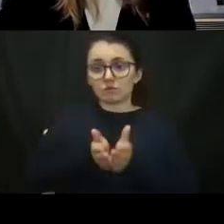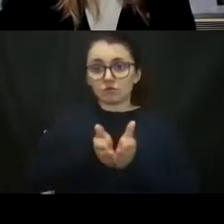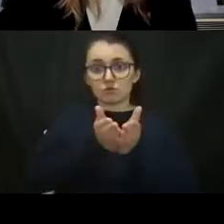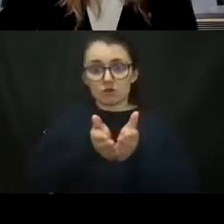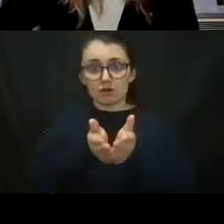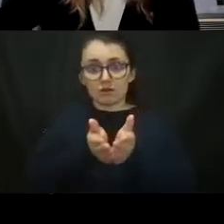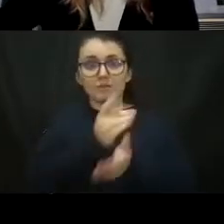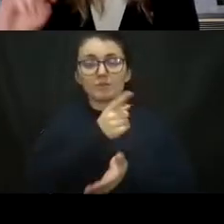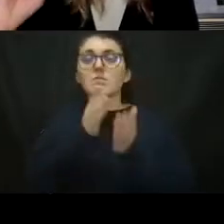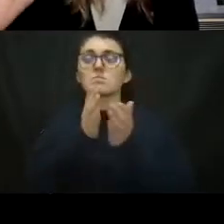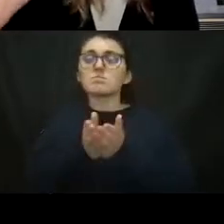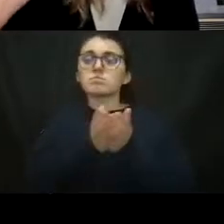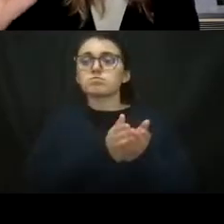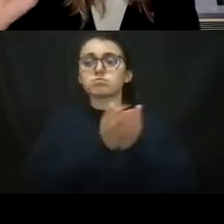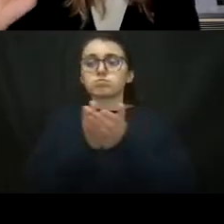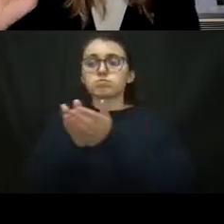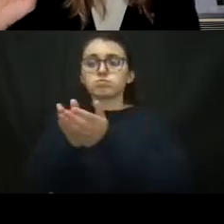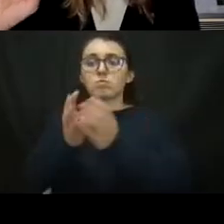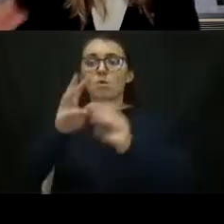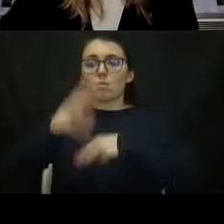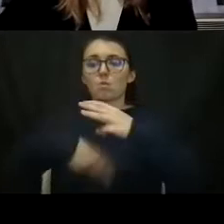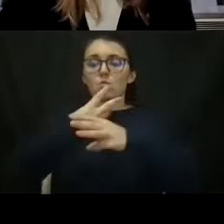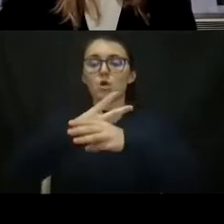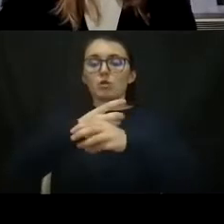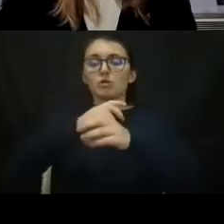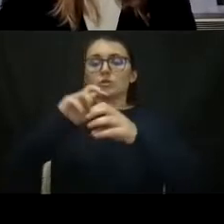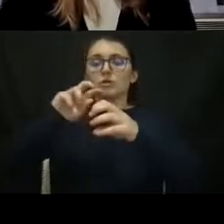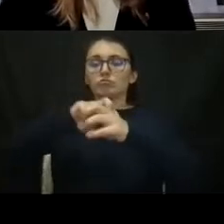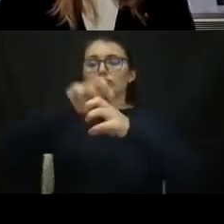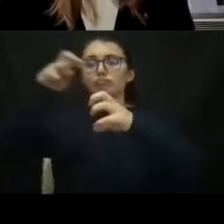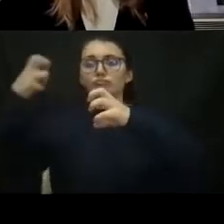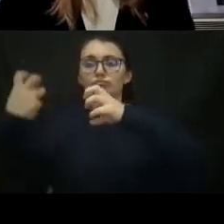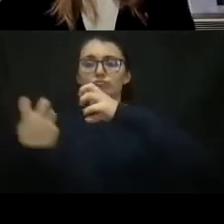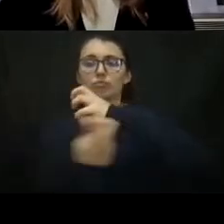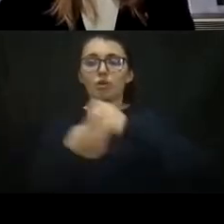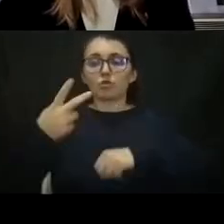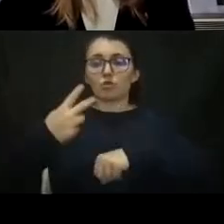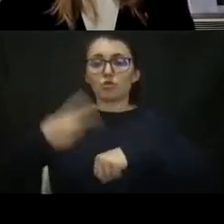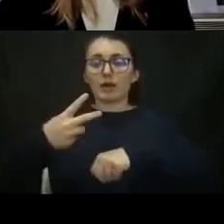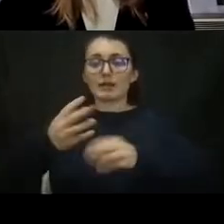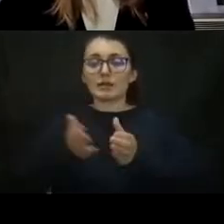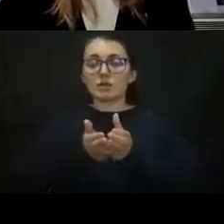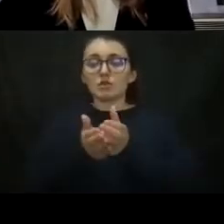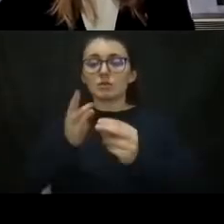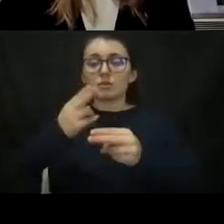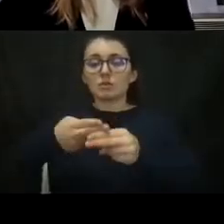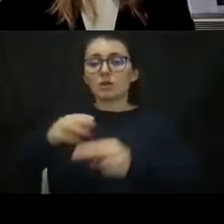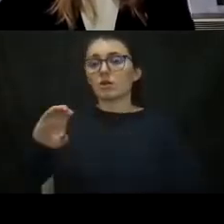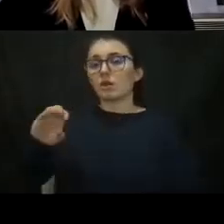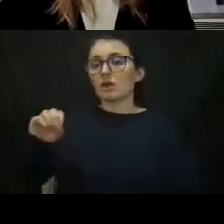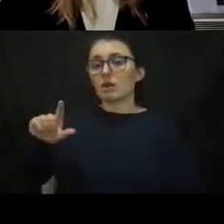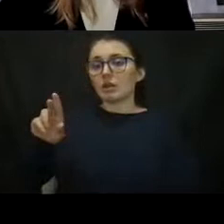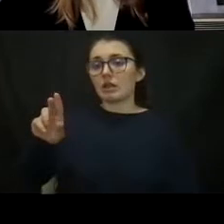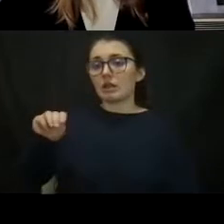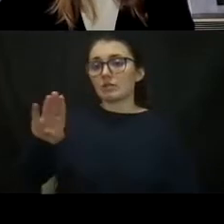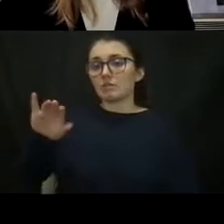he sailed around the earth or around the world 2 times. And his ship's name was the Columbia